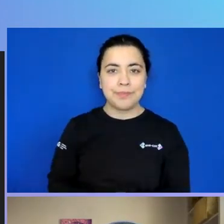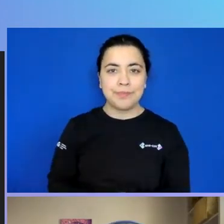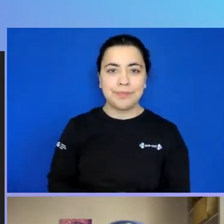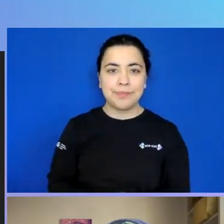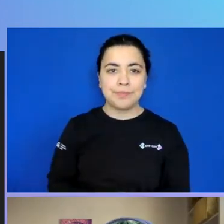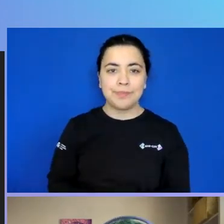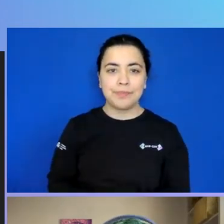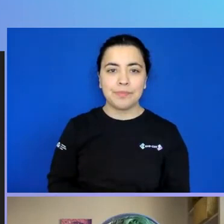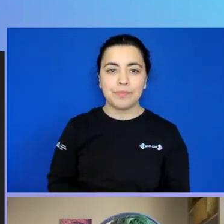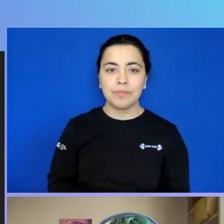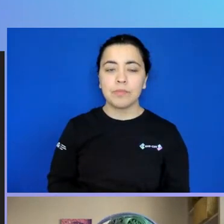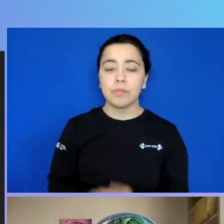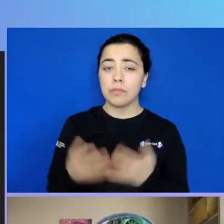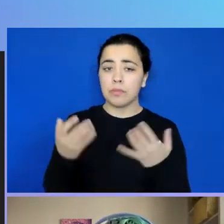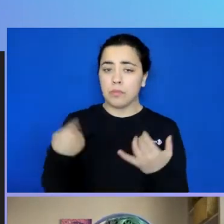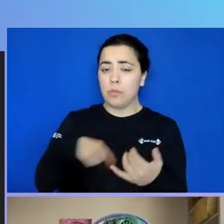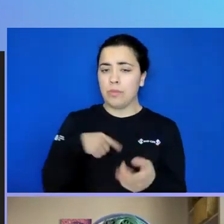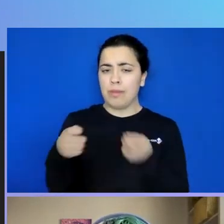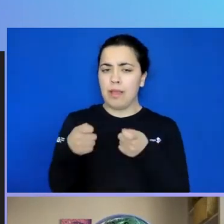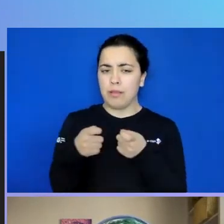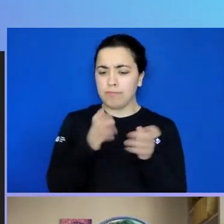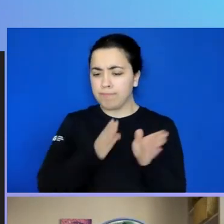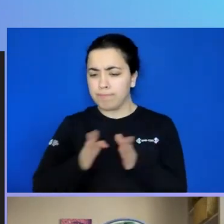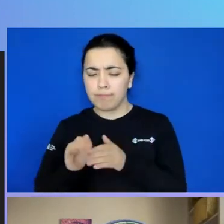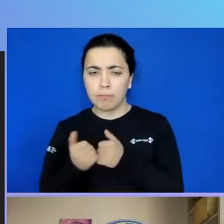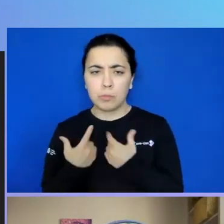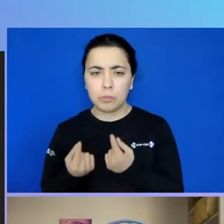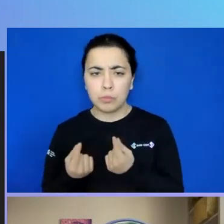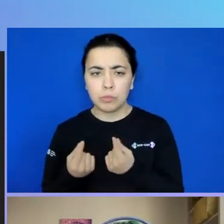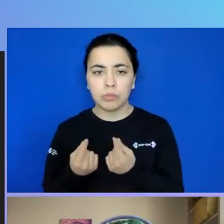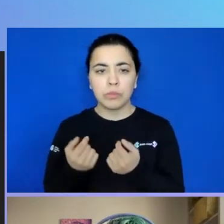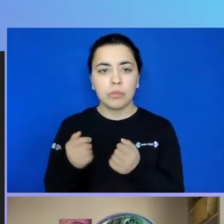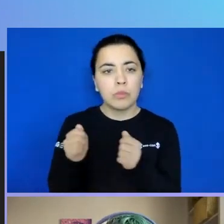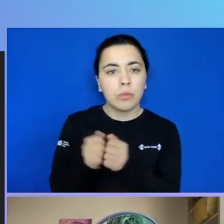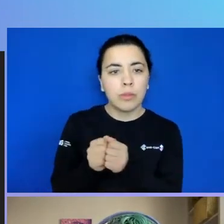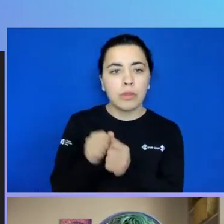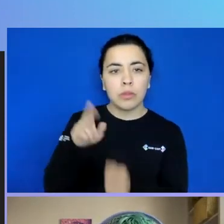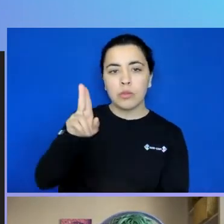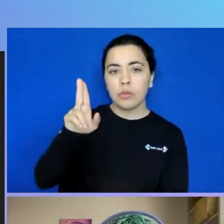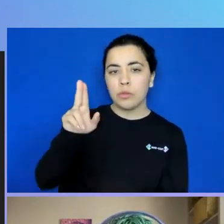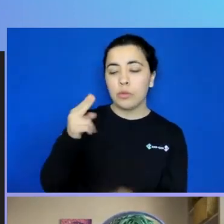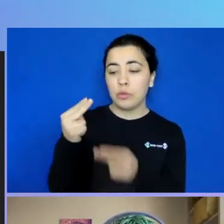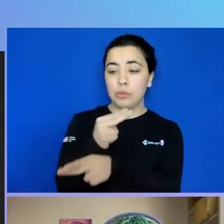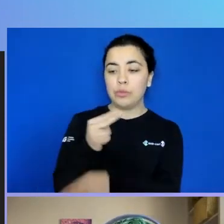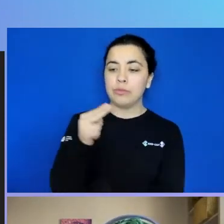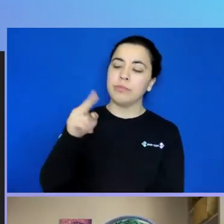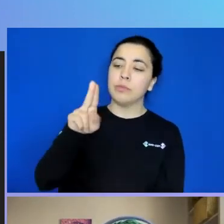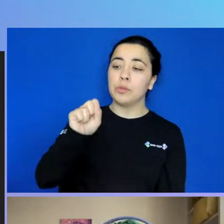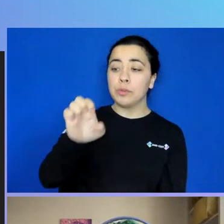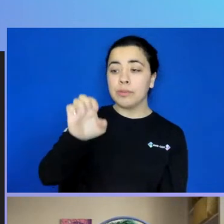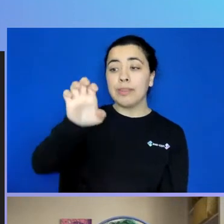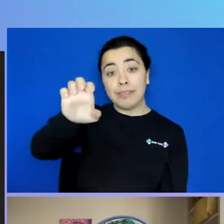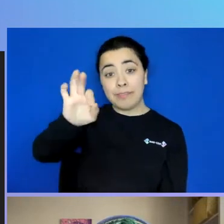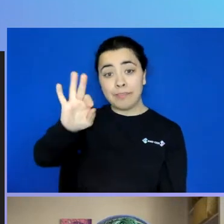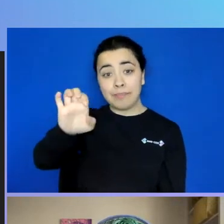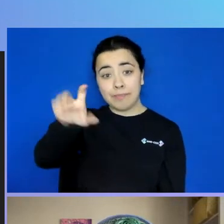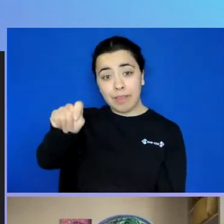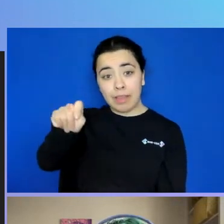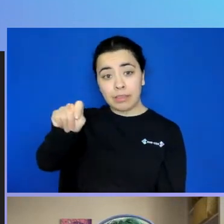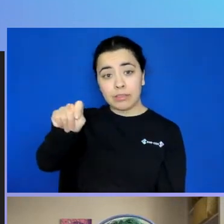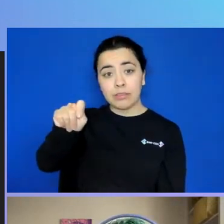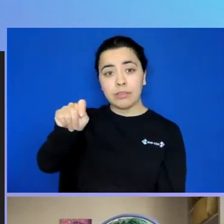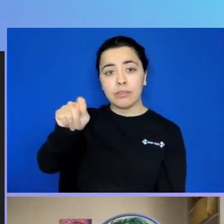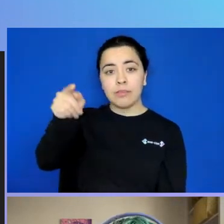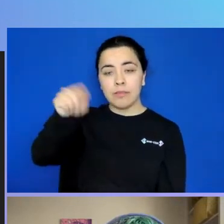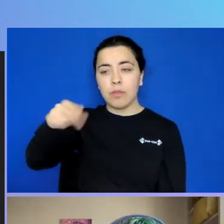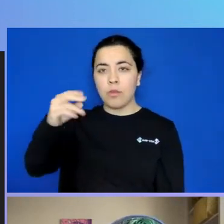And the way that we're handling that is with a useEffect hook, where we get the attribute, we get the association attribute from